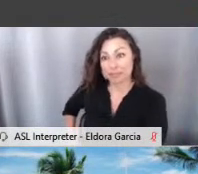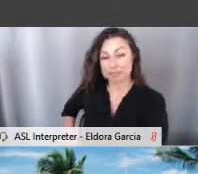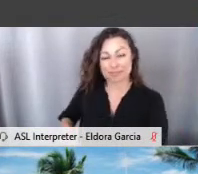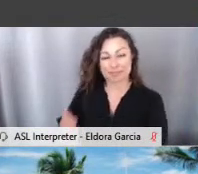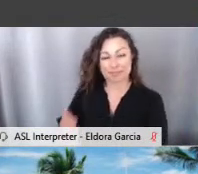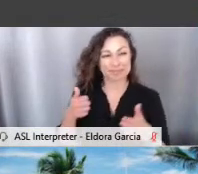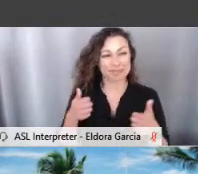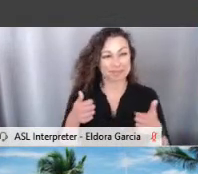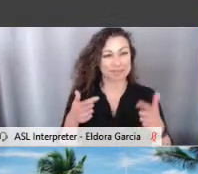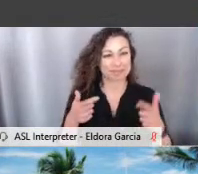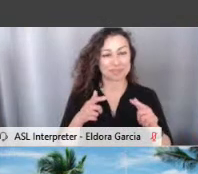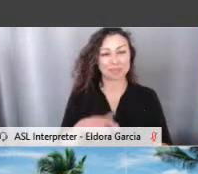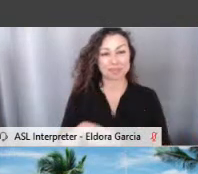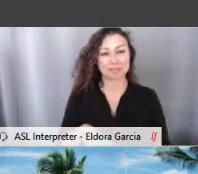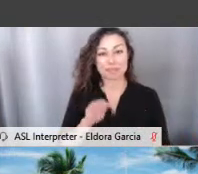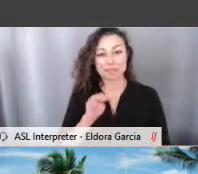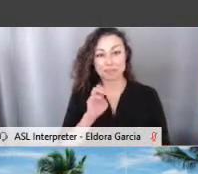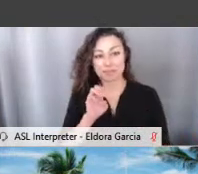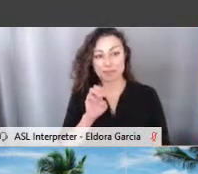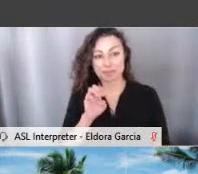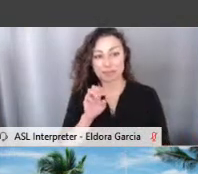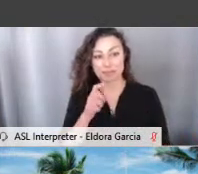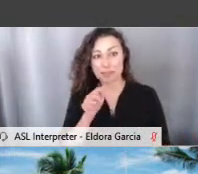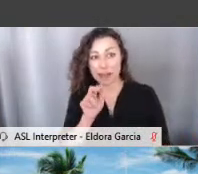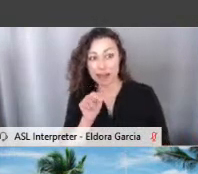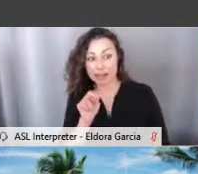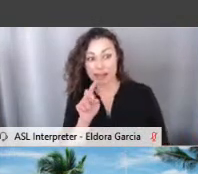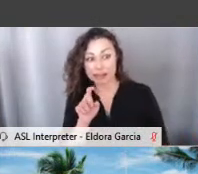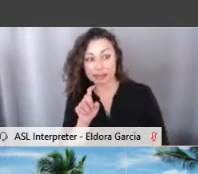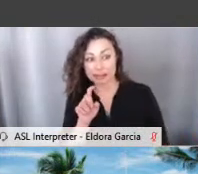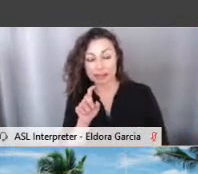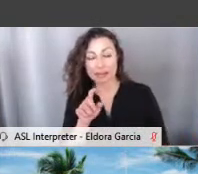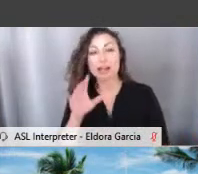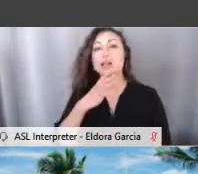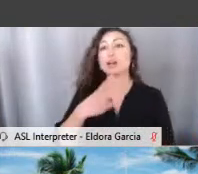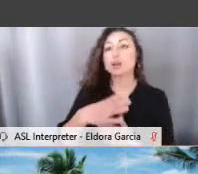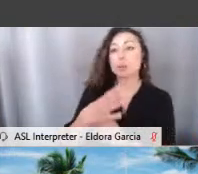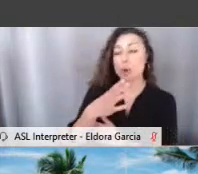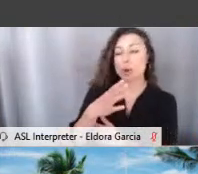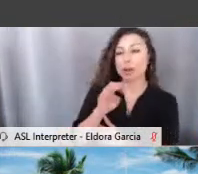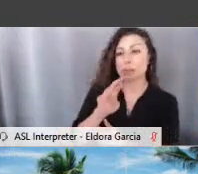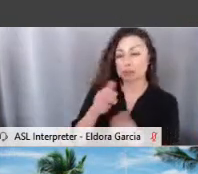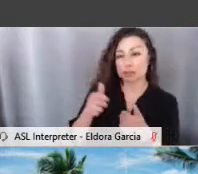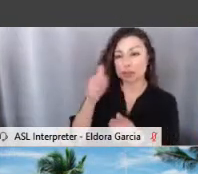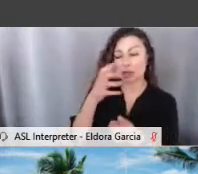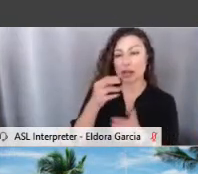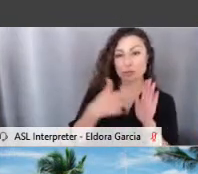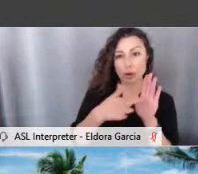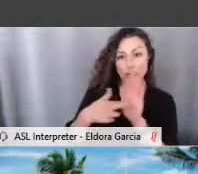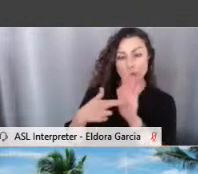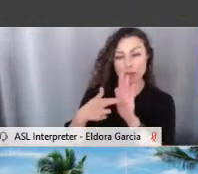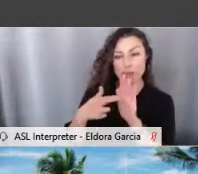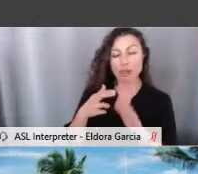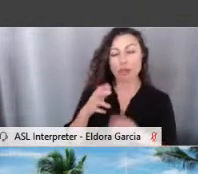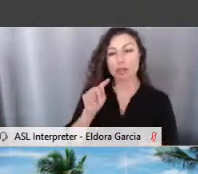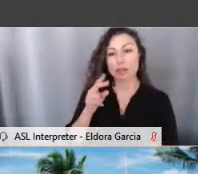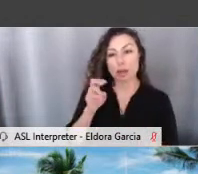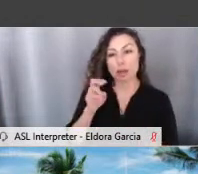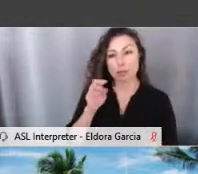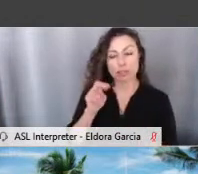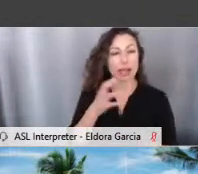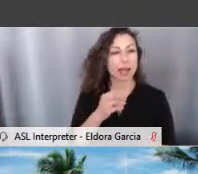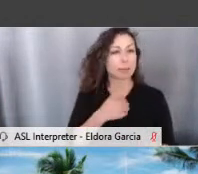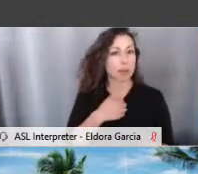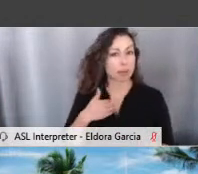Megan, are you able to unmute? Great. Yes, good morning, Mr. Chair and Representative Thompson, members of the